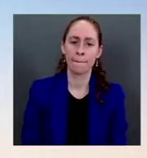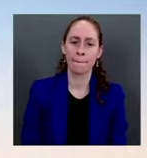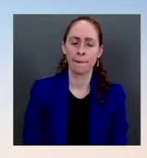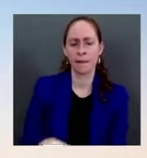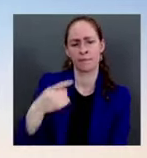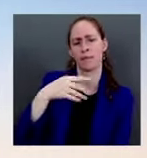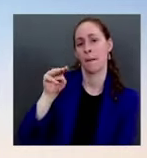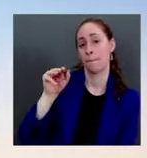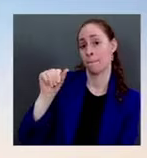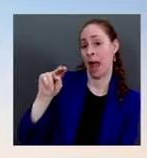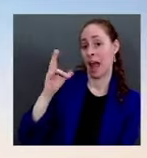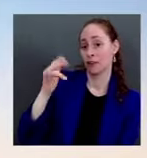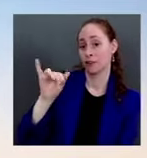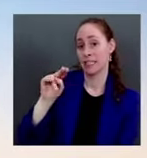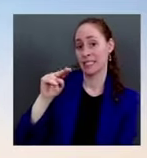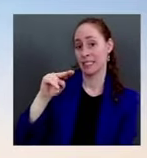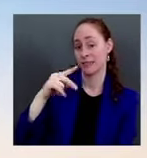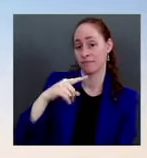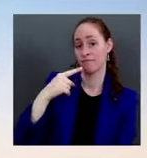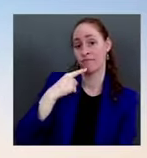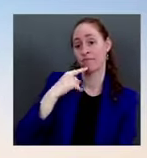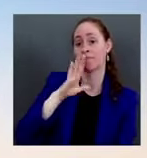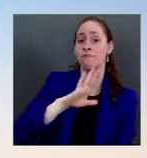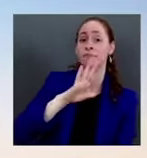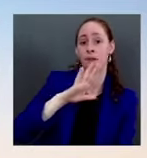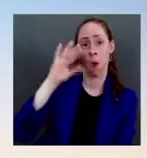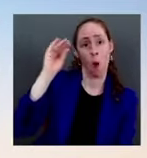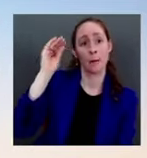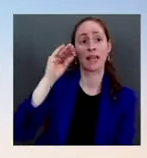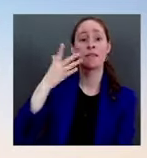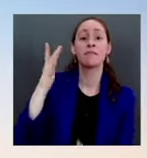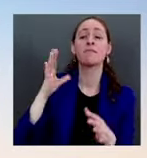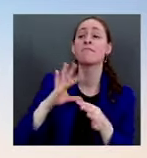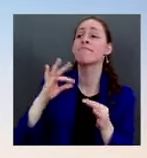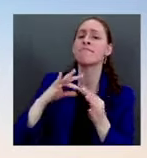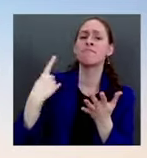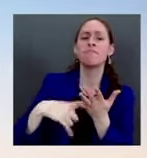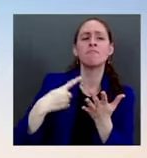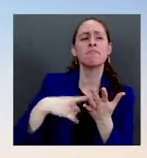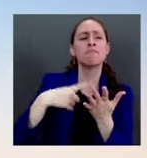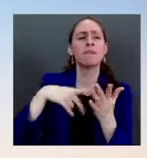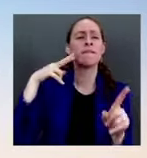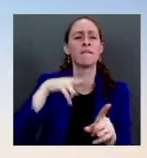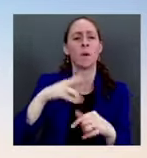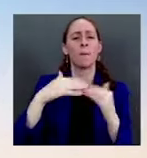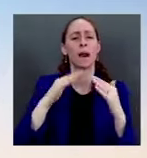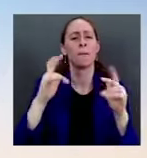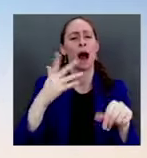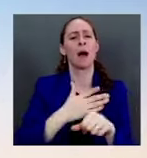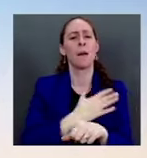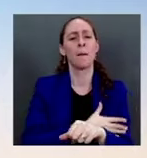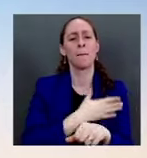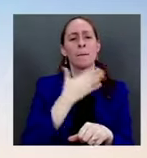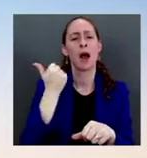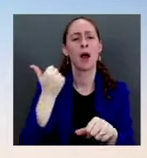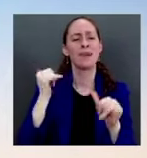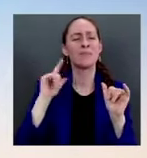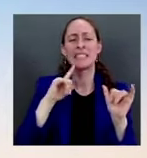I think in terms of what? Give me more context of what he said. He said he's been consistent about either cost, inflationary